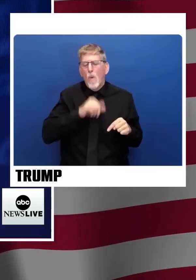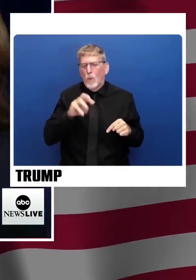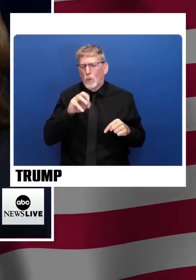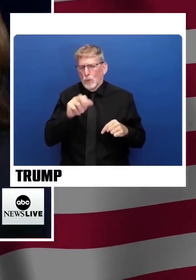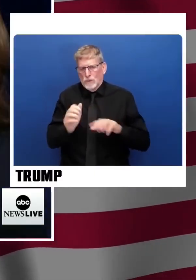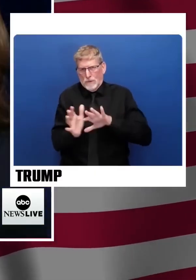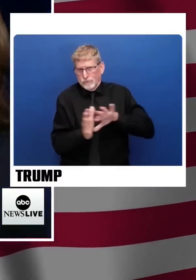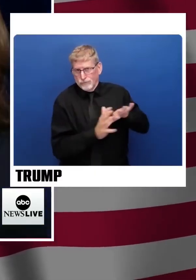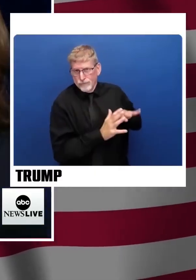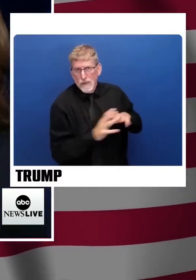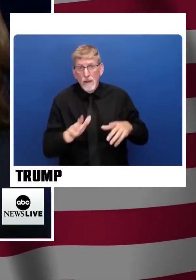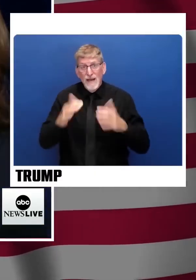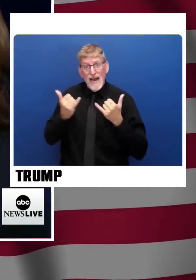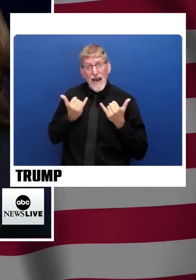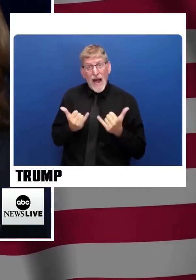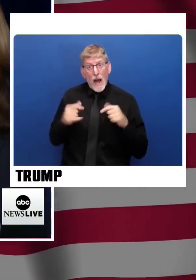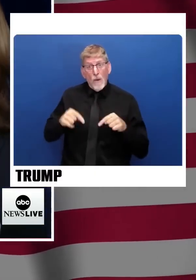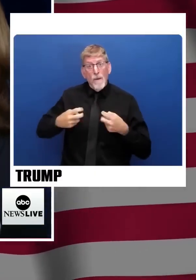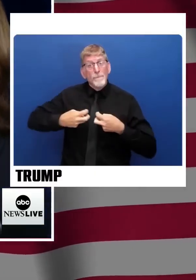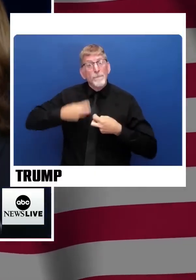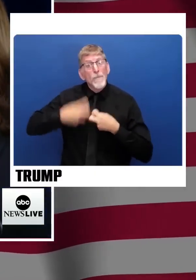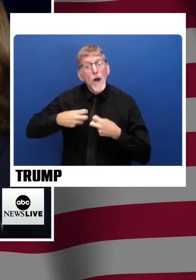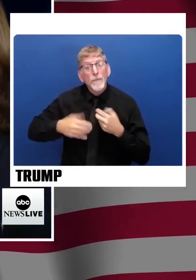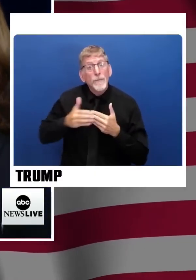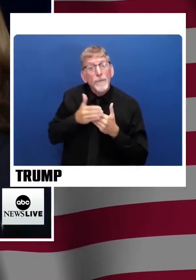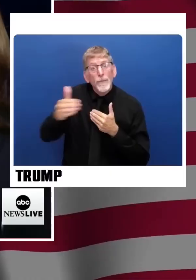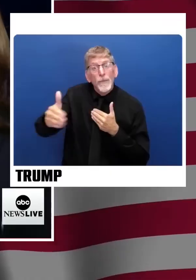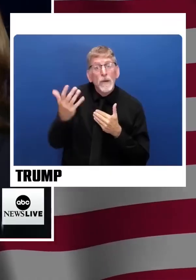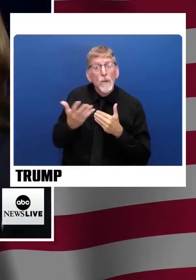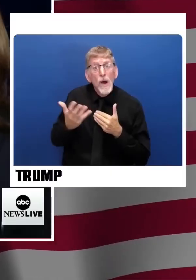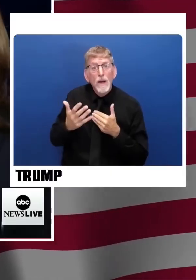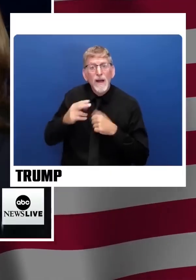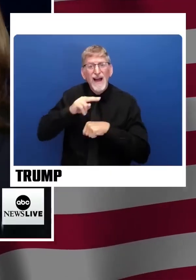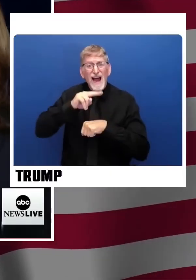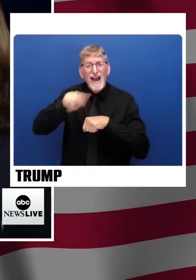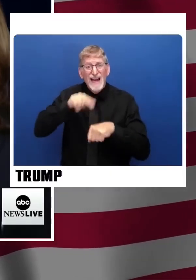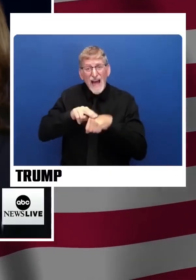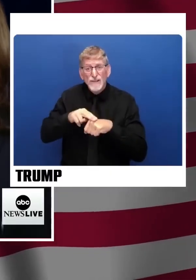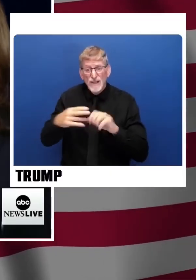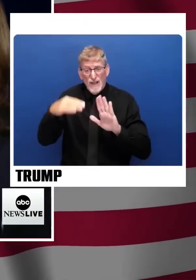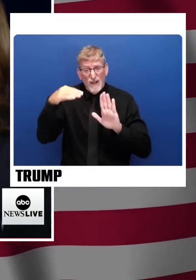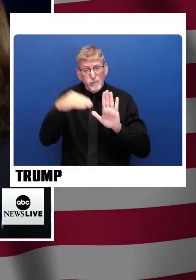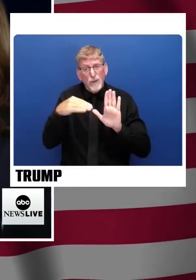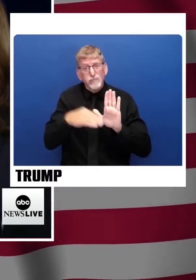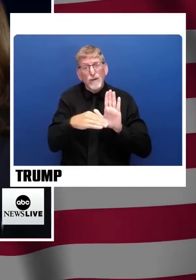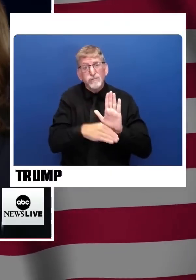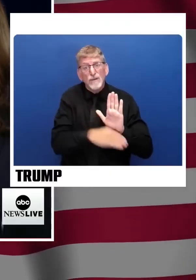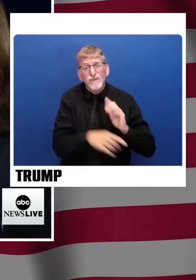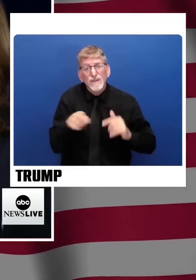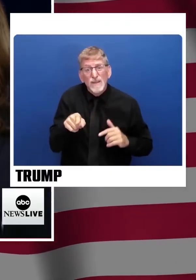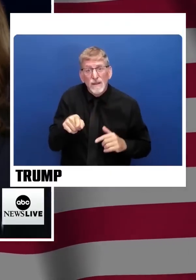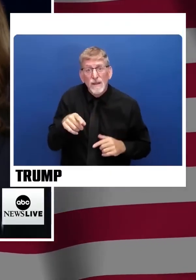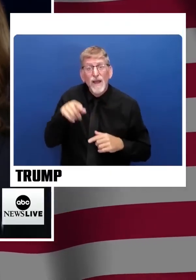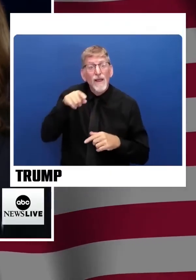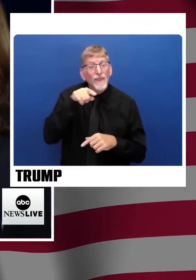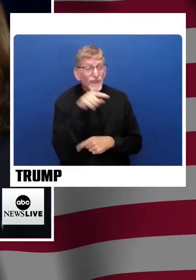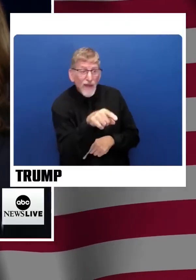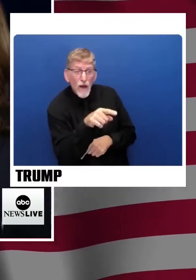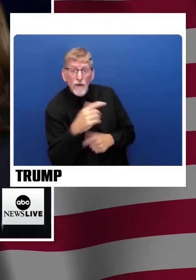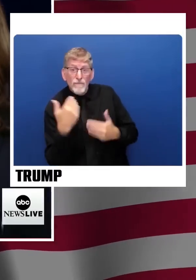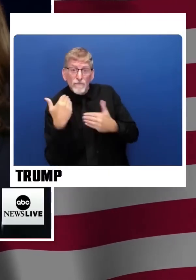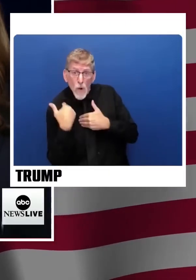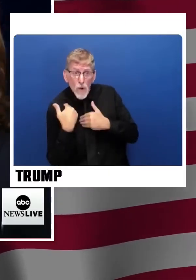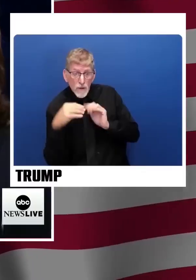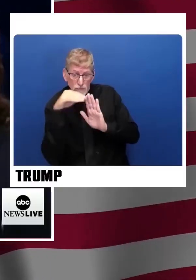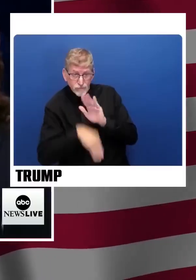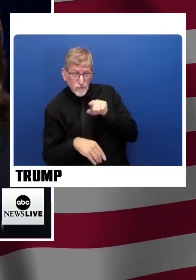now is we have a nation in decline, and they have put it into decline. We have a nation that is dying,